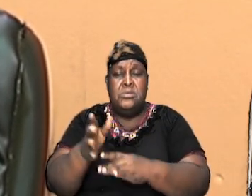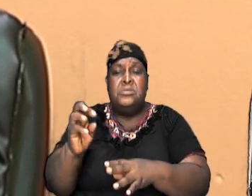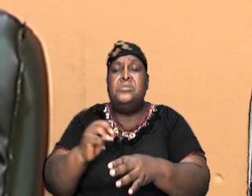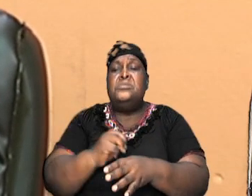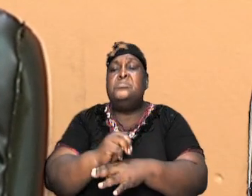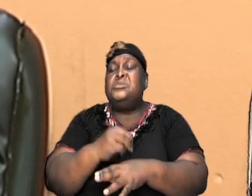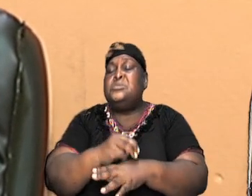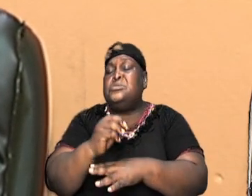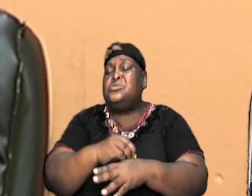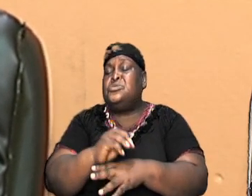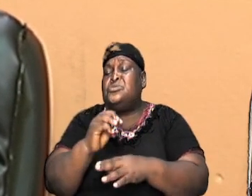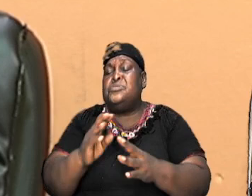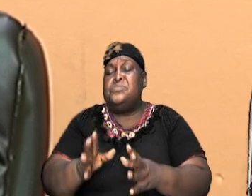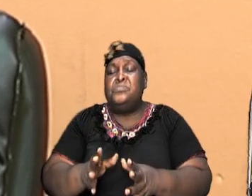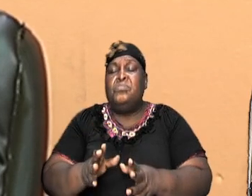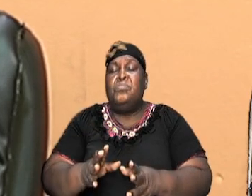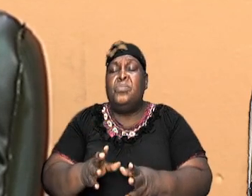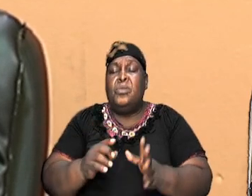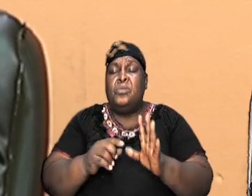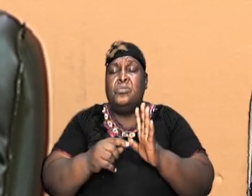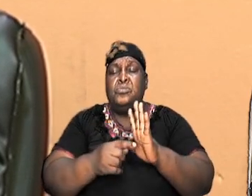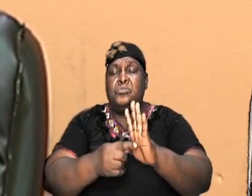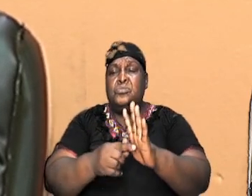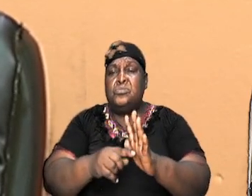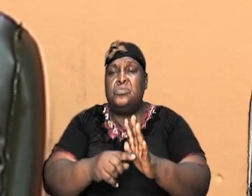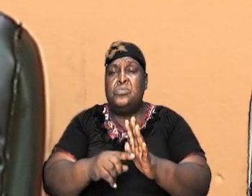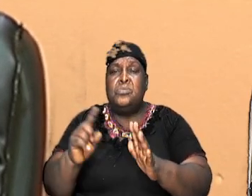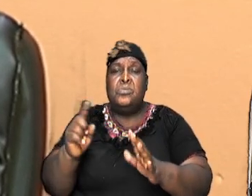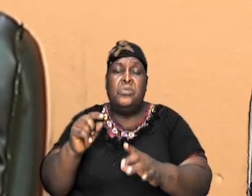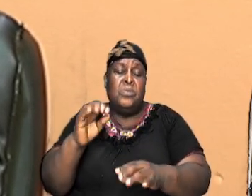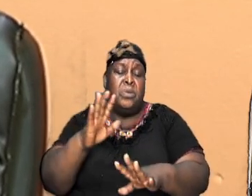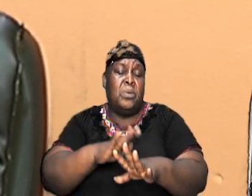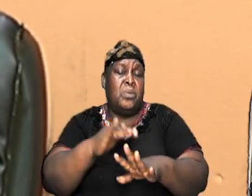We have shown where you'd have called